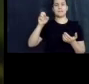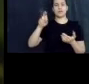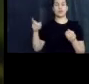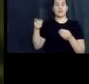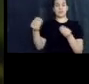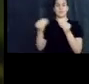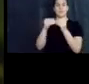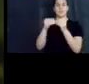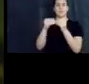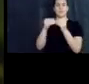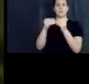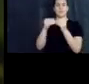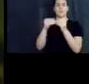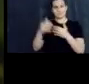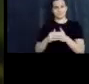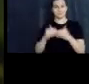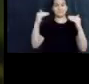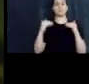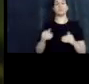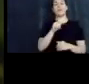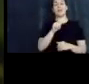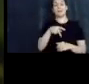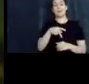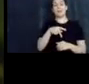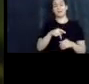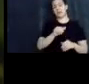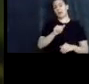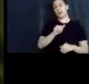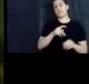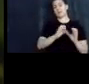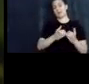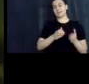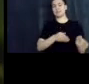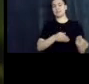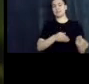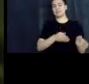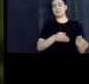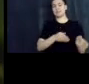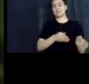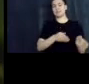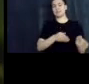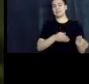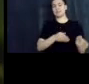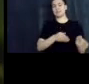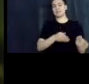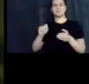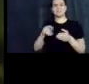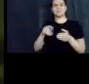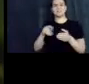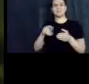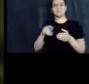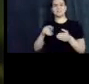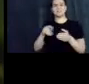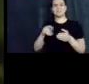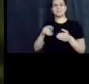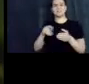So AP and dual credit courses. So we do accept AP and dual credit courses. For dual credit courses, make sure it